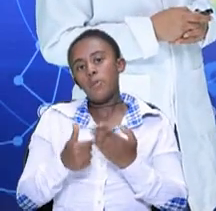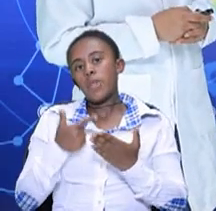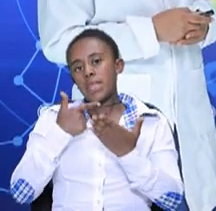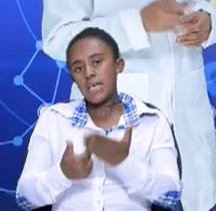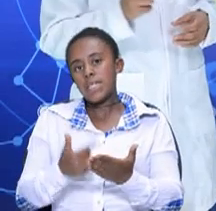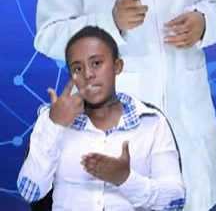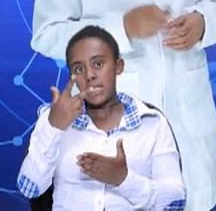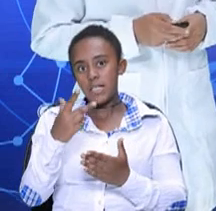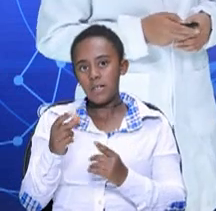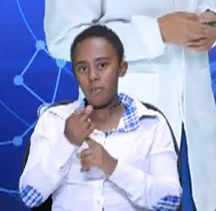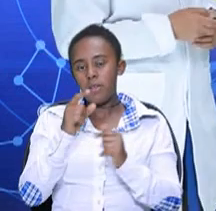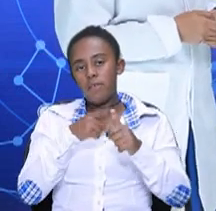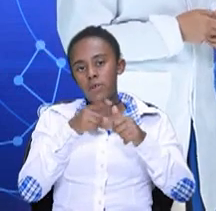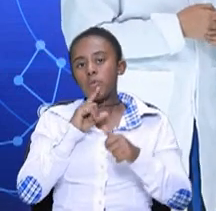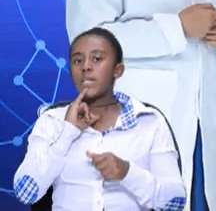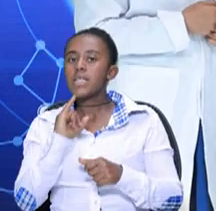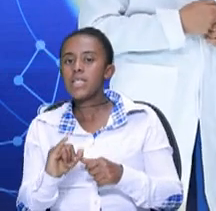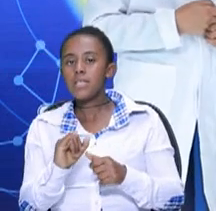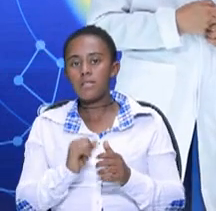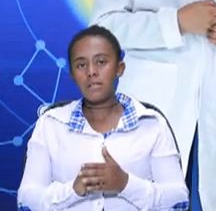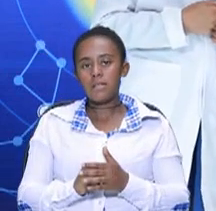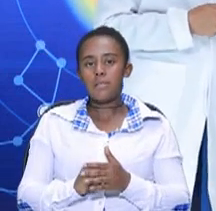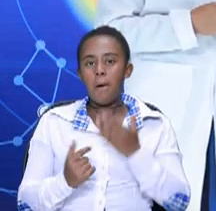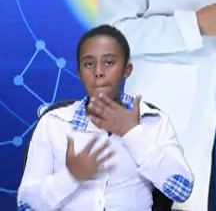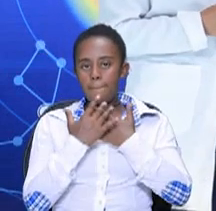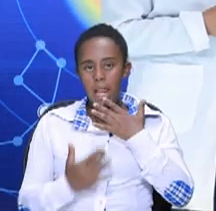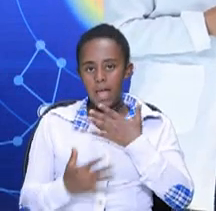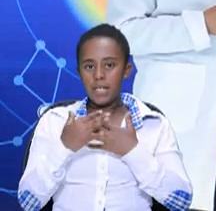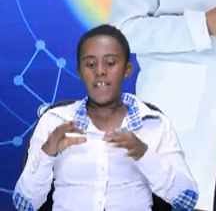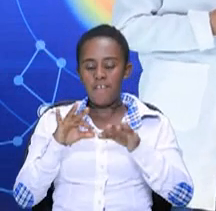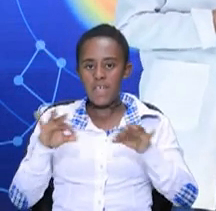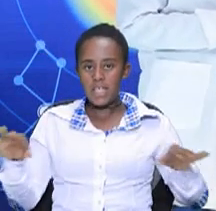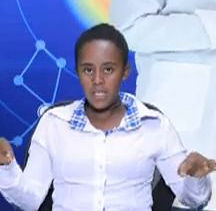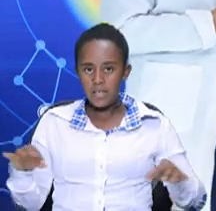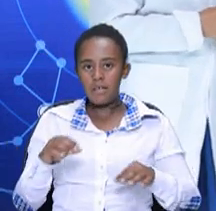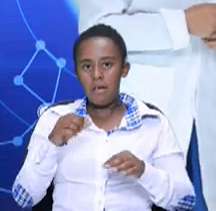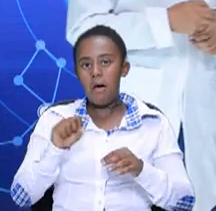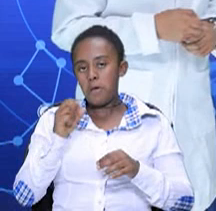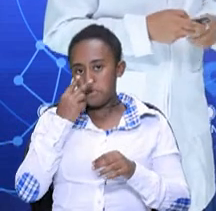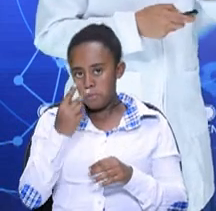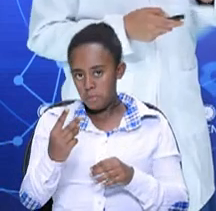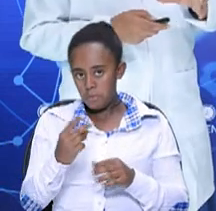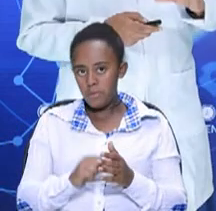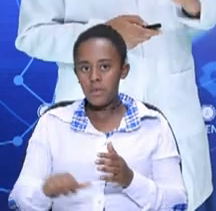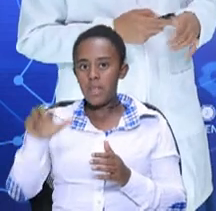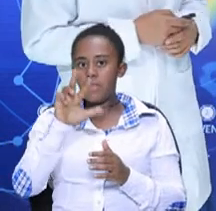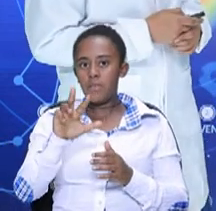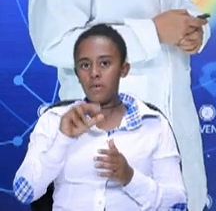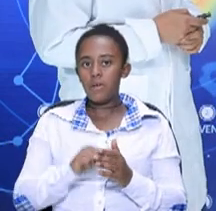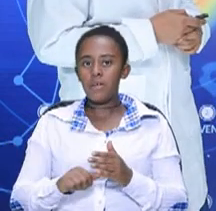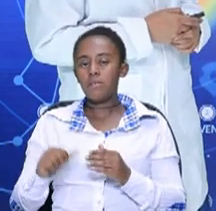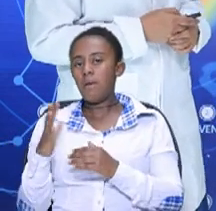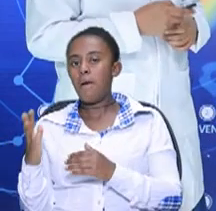three components, the first one is the blood vessels. The blood vessels, as you see, are three in